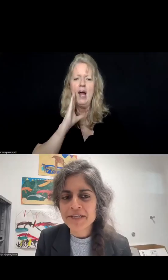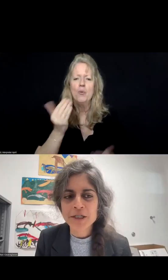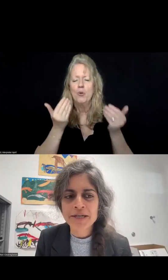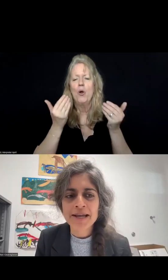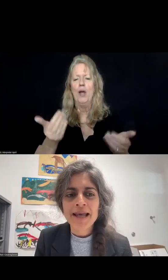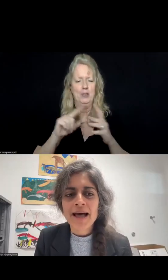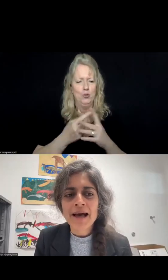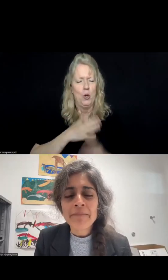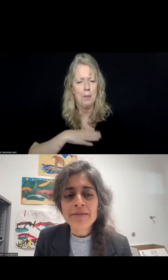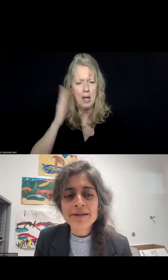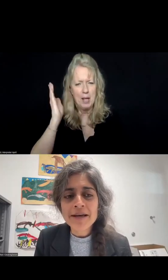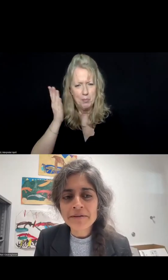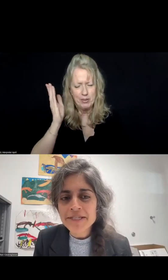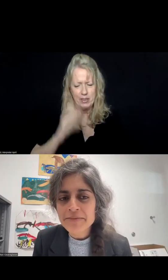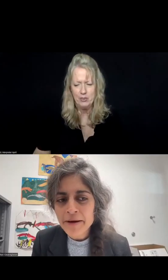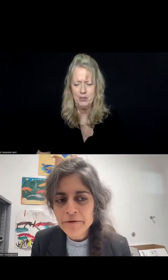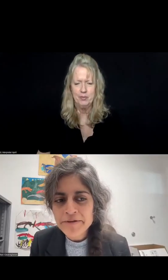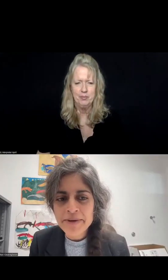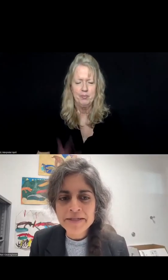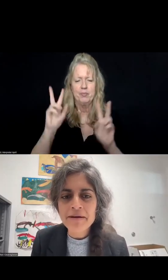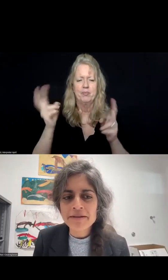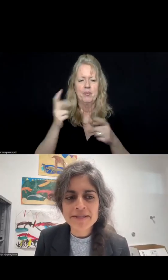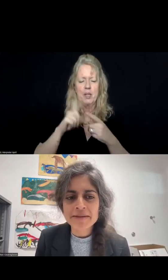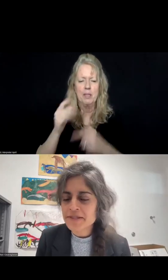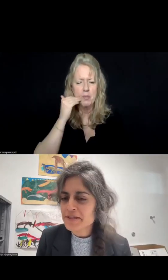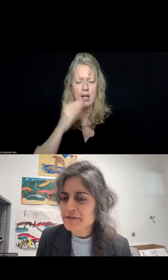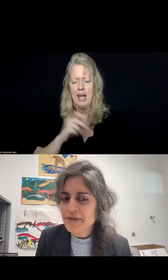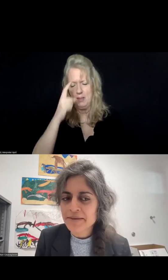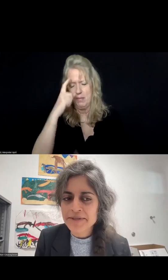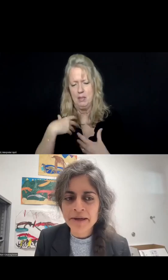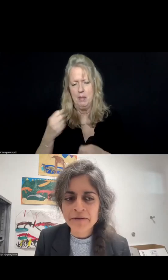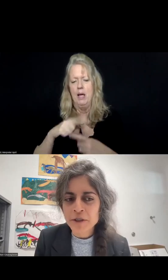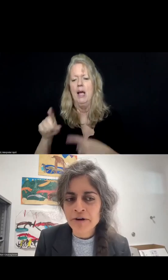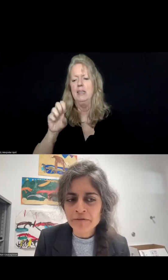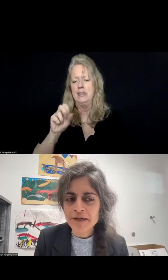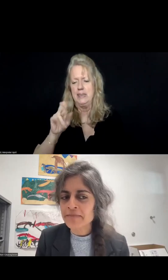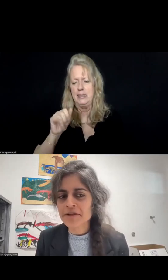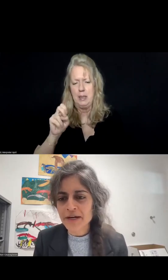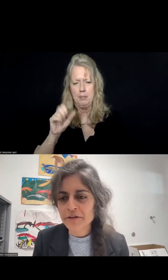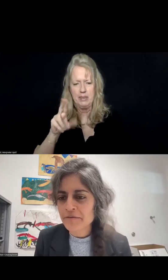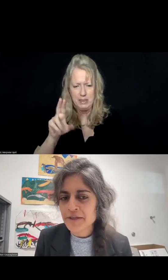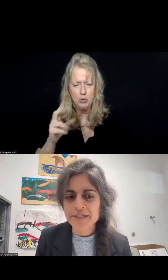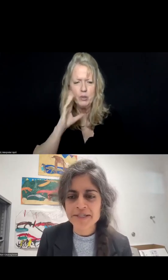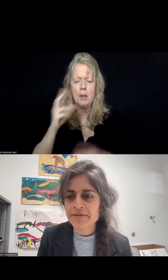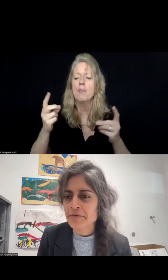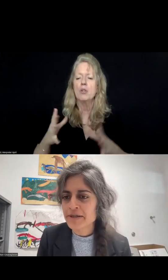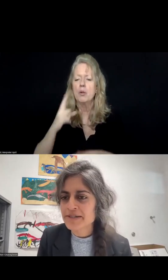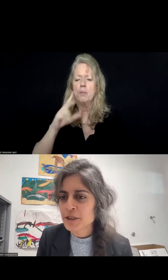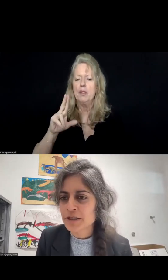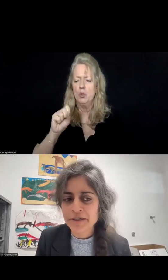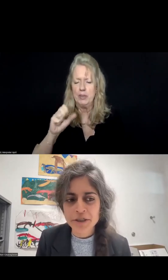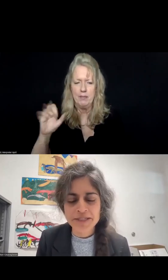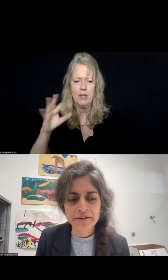my presentation. The title is Tobacco Use, Mental Health, and Substance Use. My name is Maya Vijayaraghavan. I'm the director of the UCSF